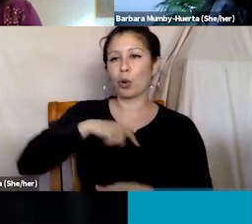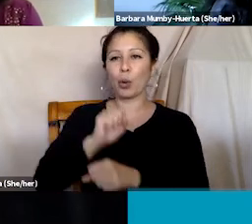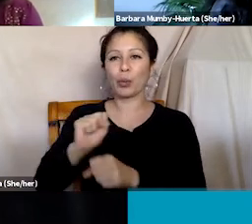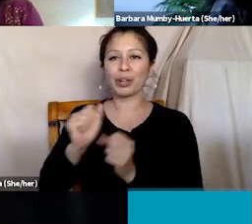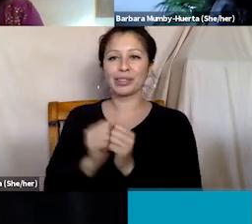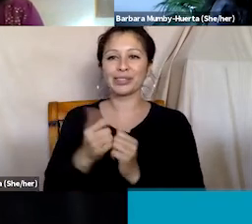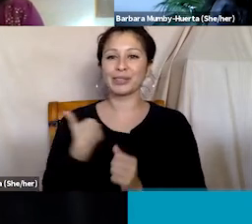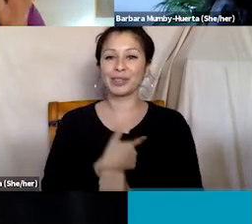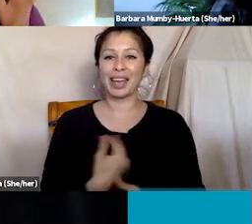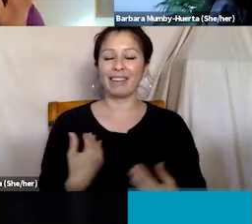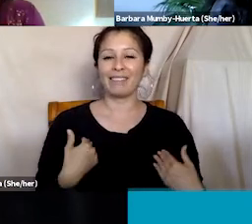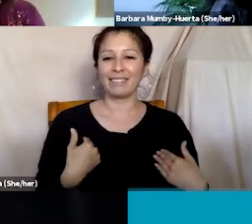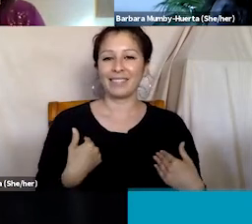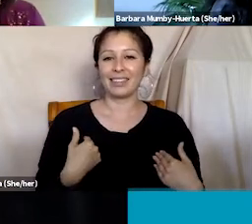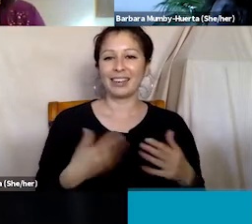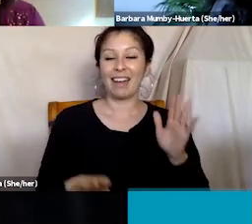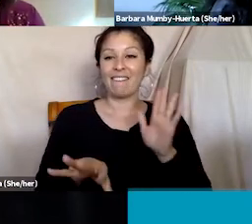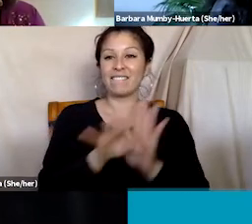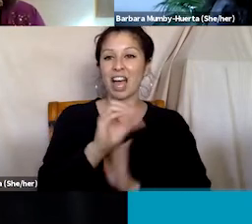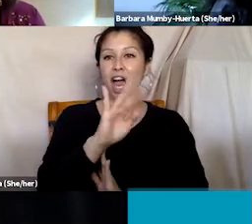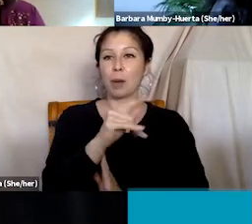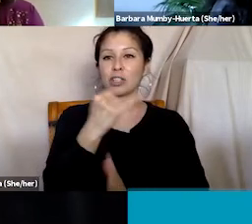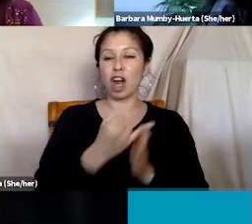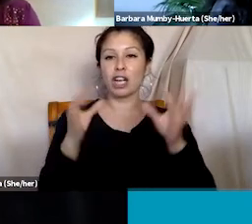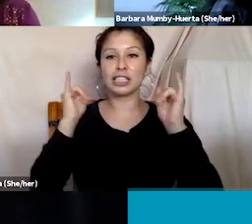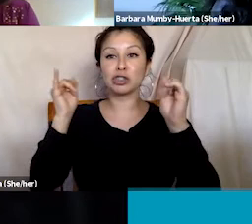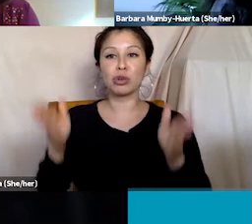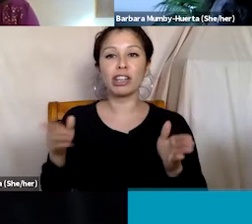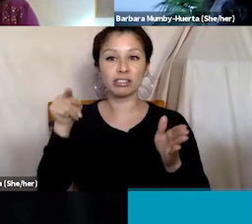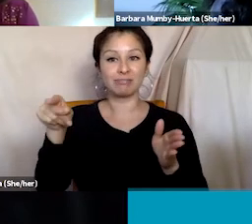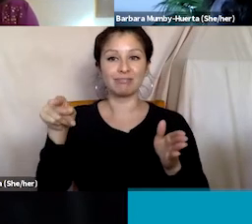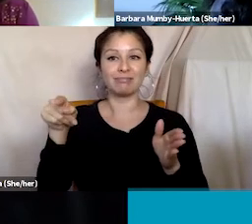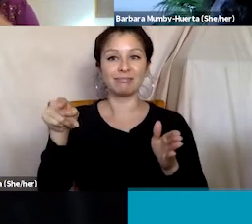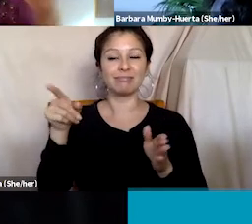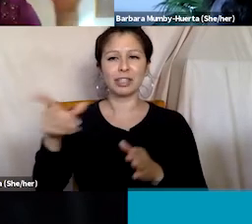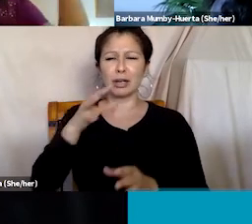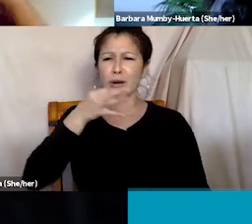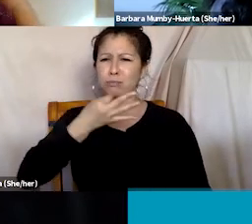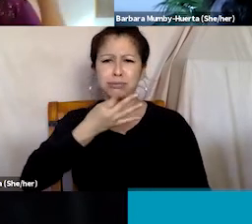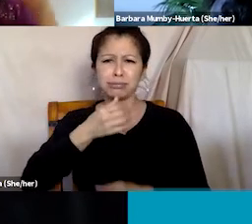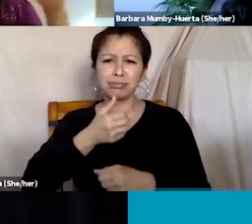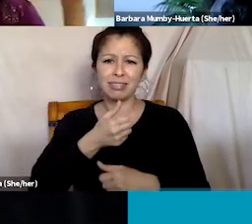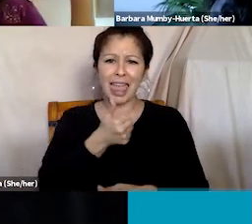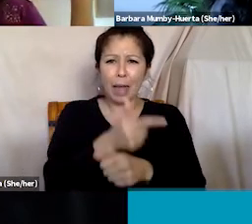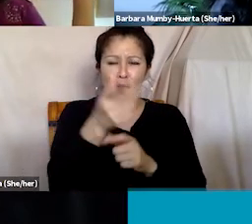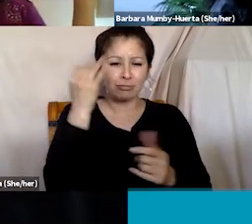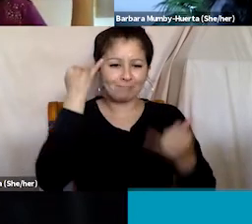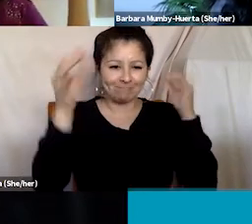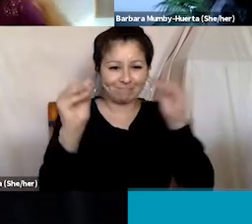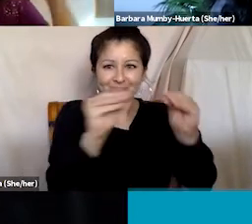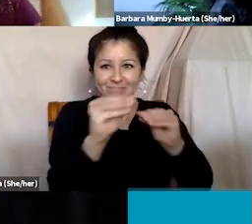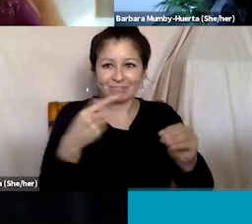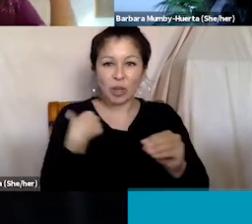have found object art instructors that are so good at helping put things together. Like, we know how